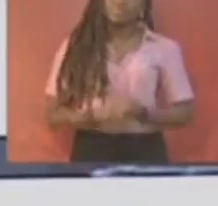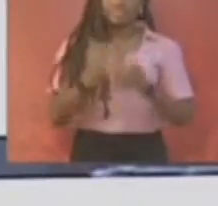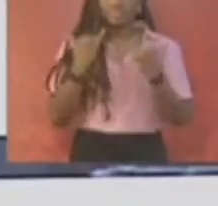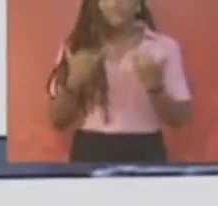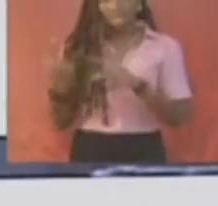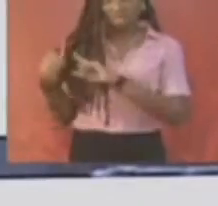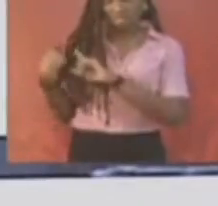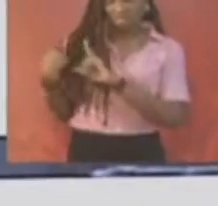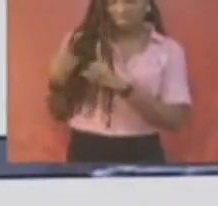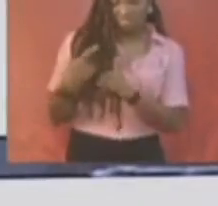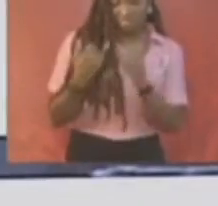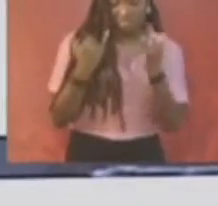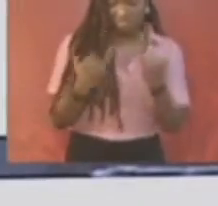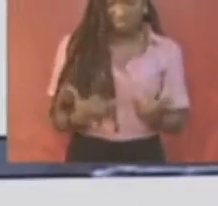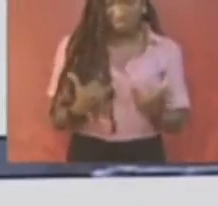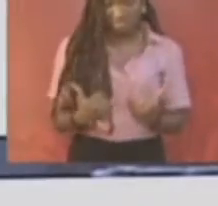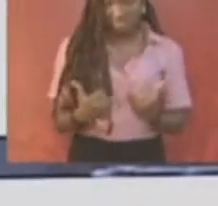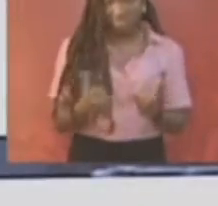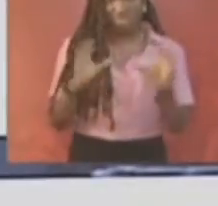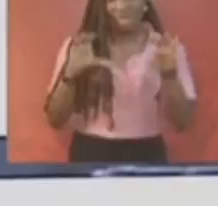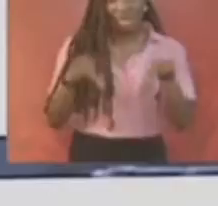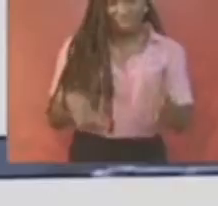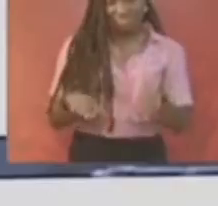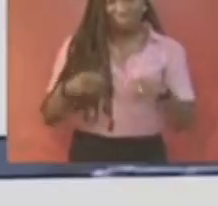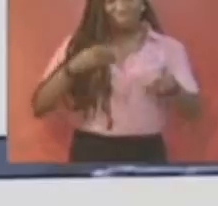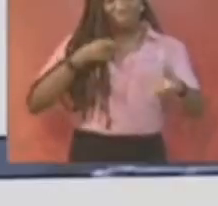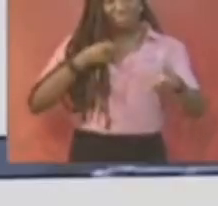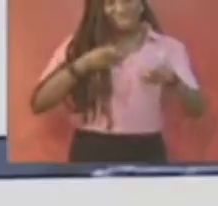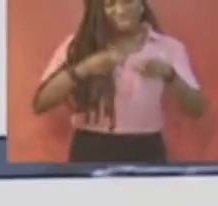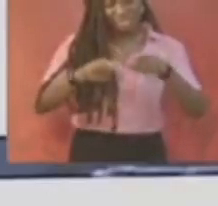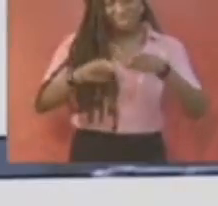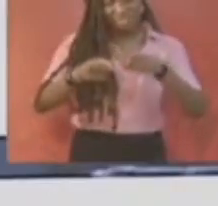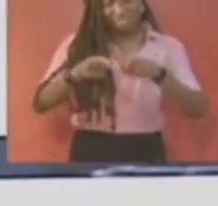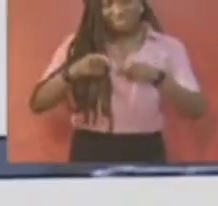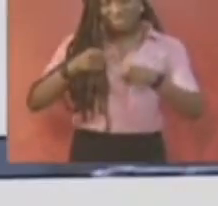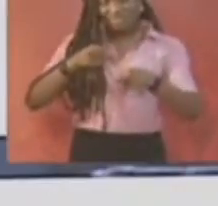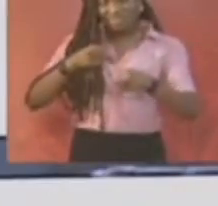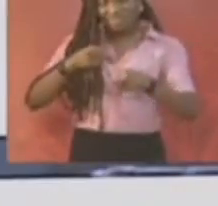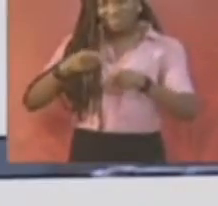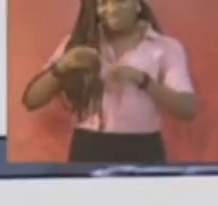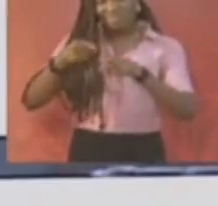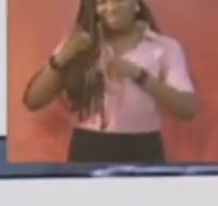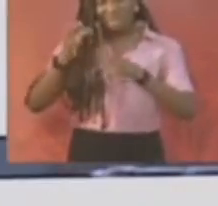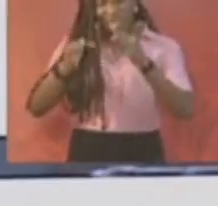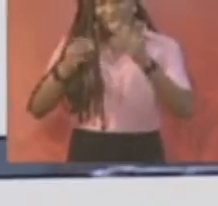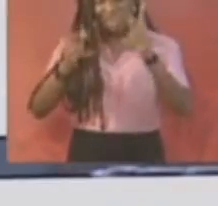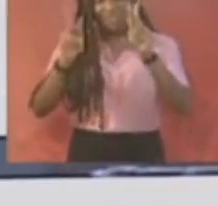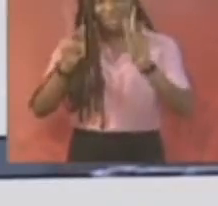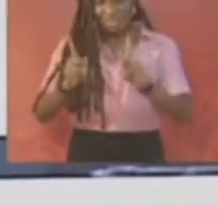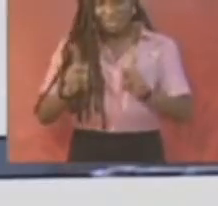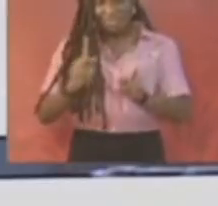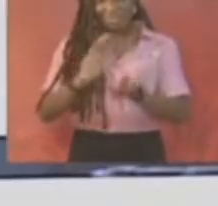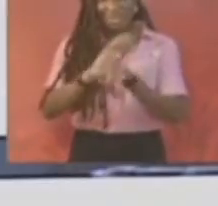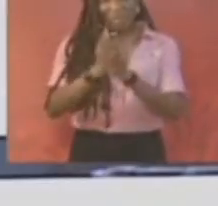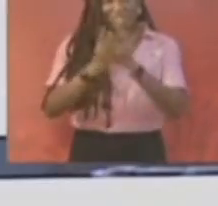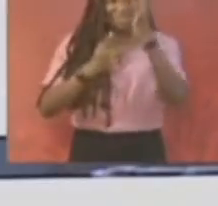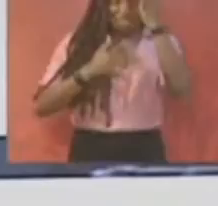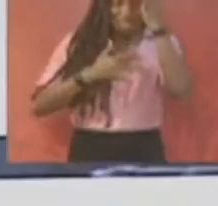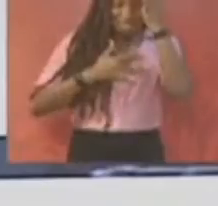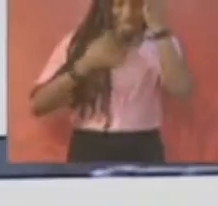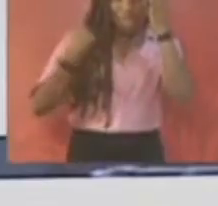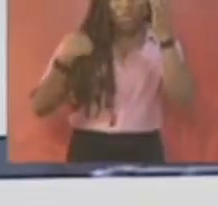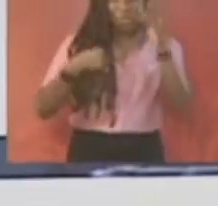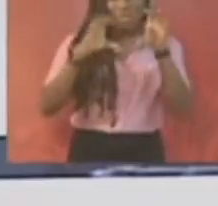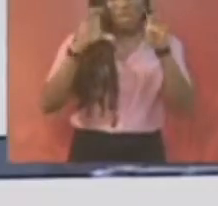thus far we've been able to manage, and I expect that we will be able to. I think that certainly at the Eric Williams Medical